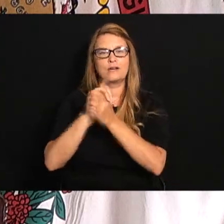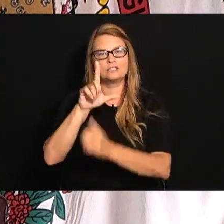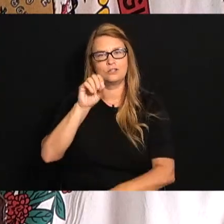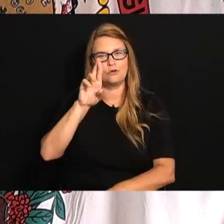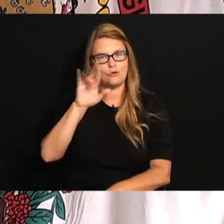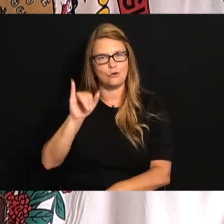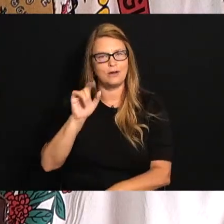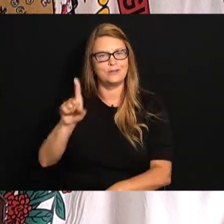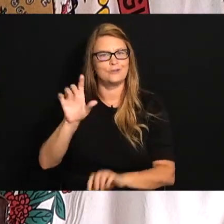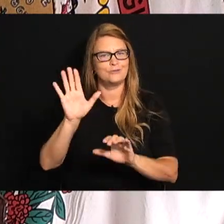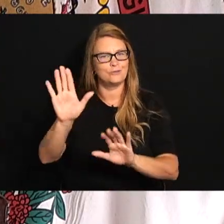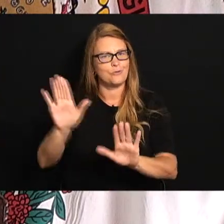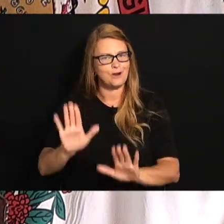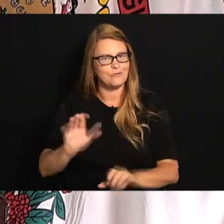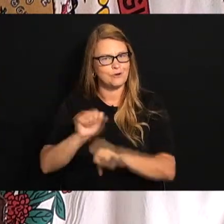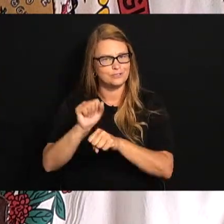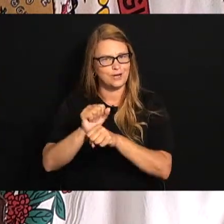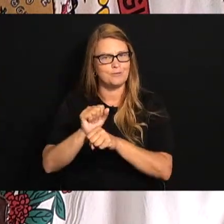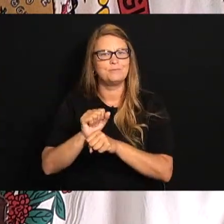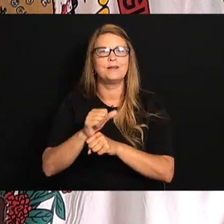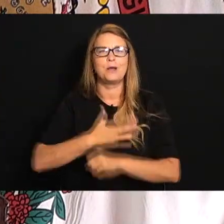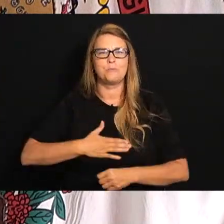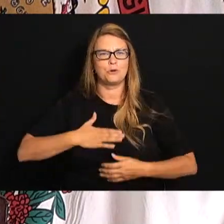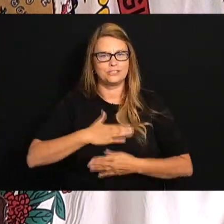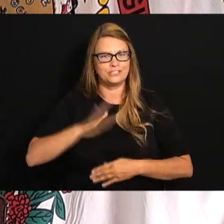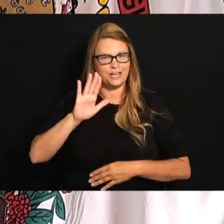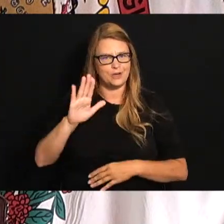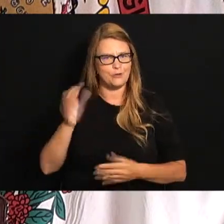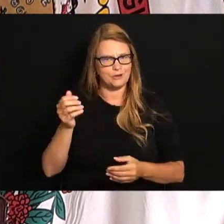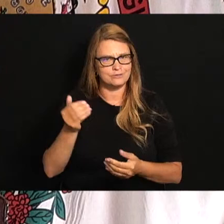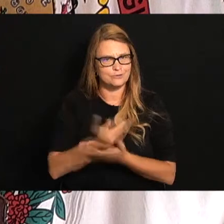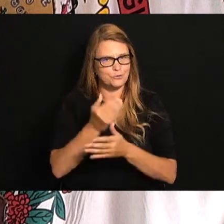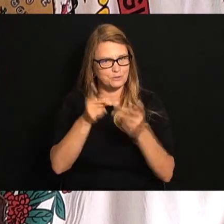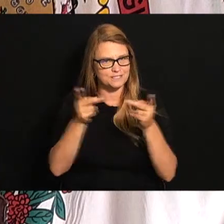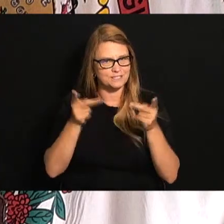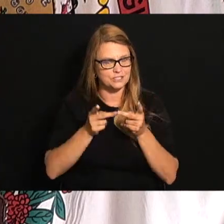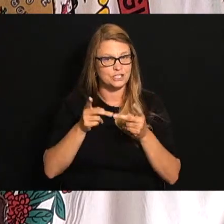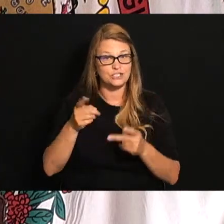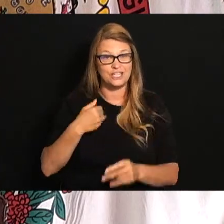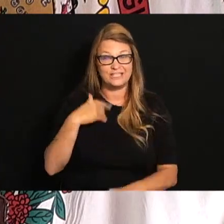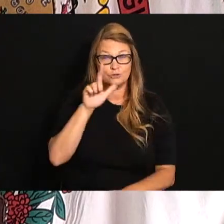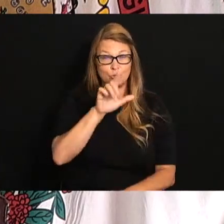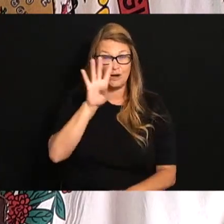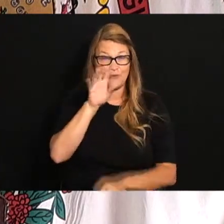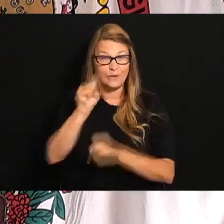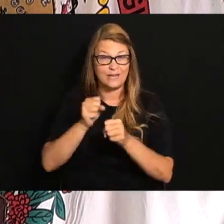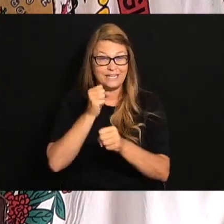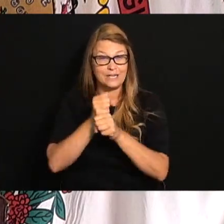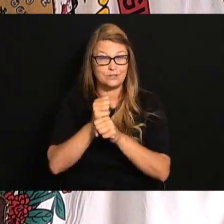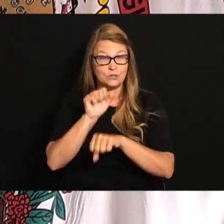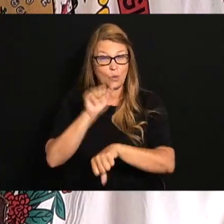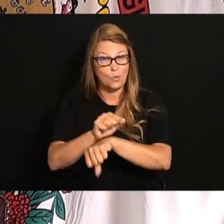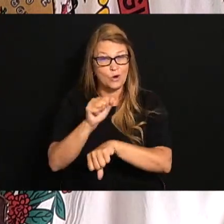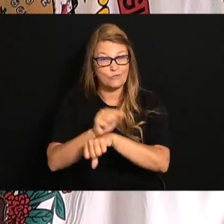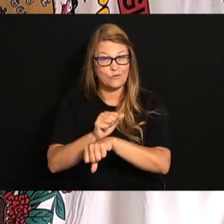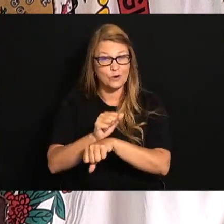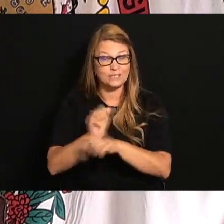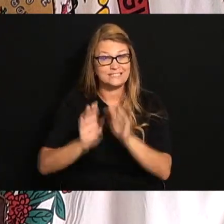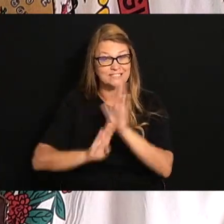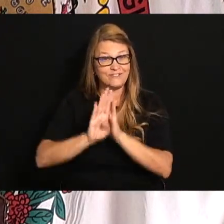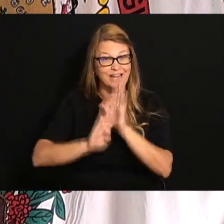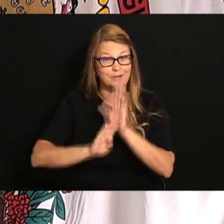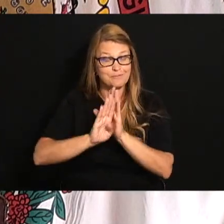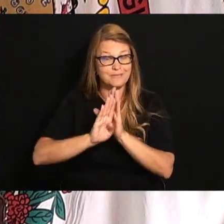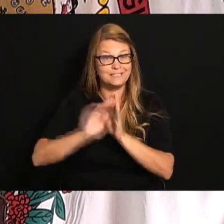done great work, and we really appreciate you. And she brings 24 years of workforce development,